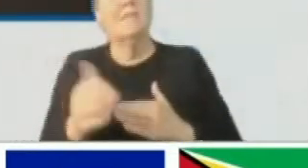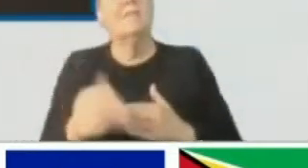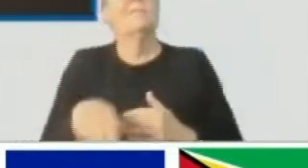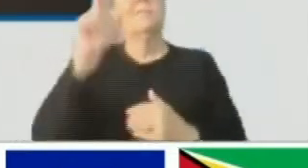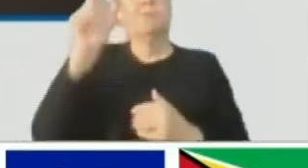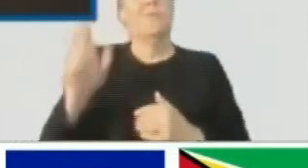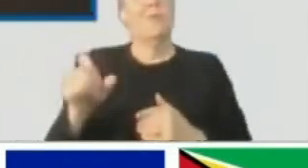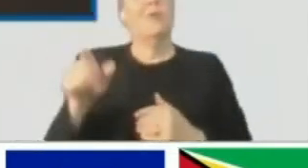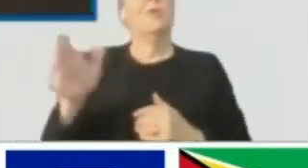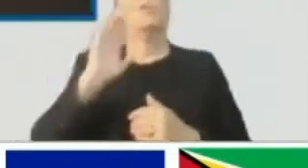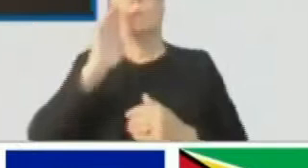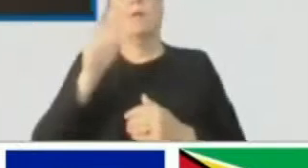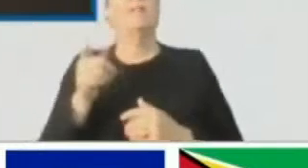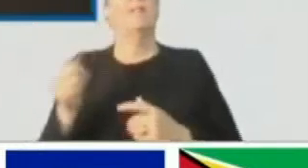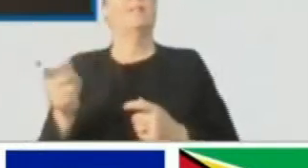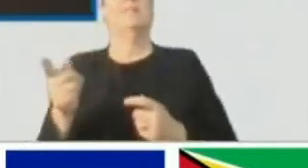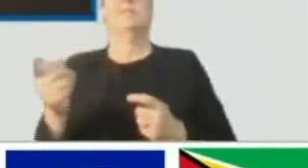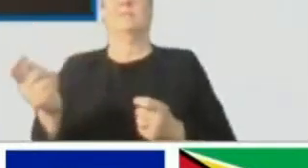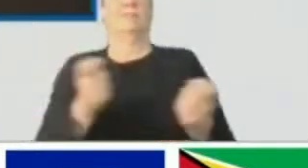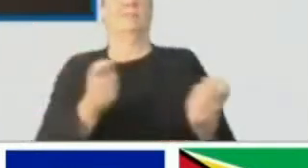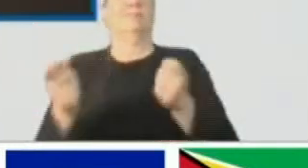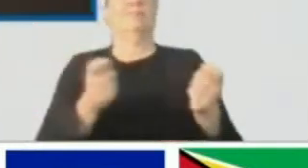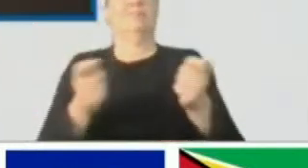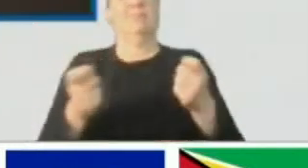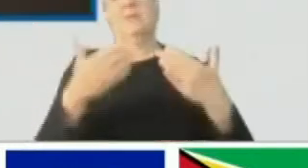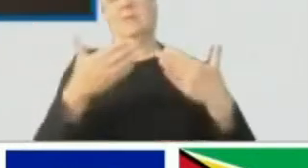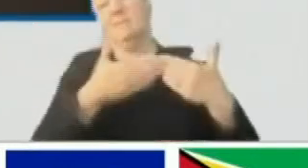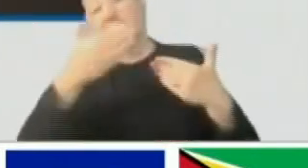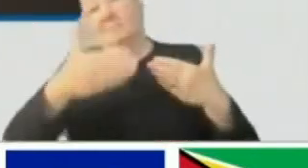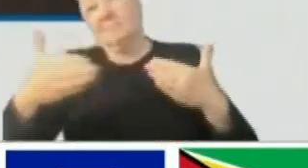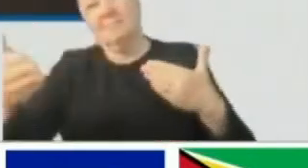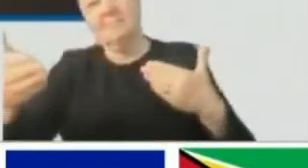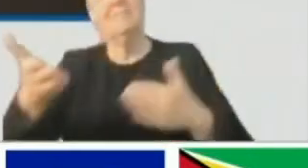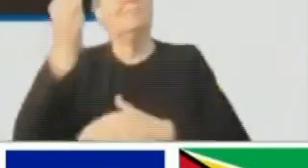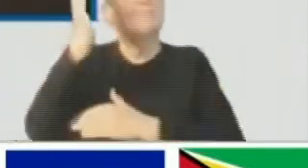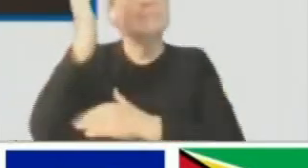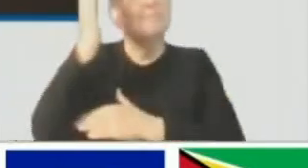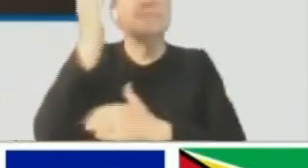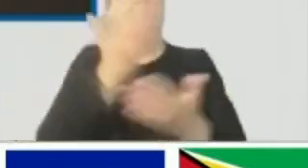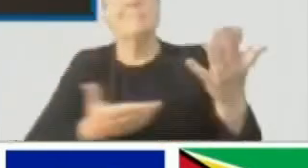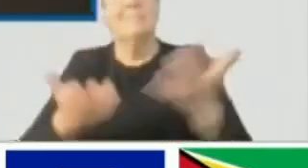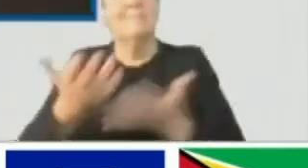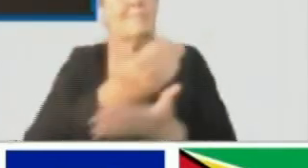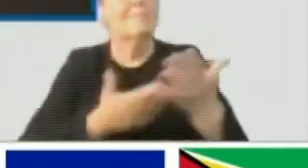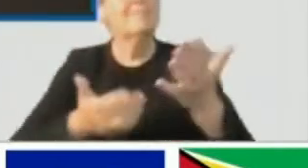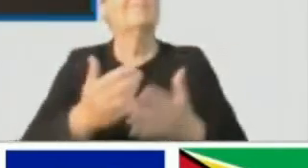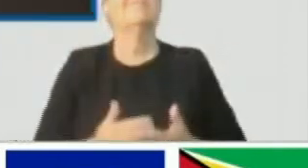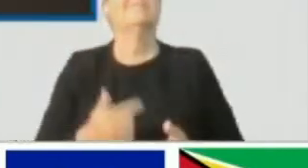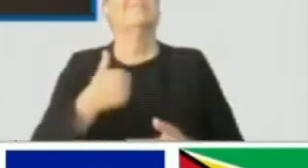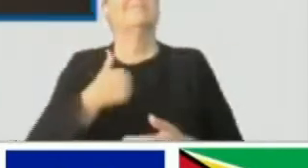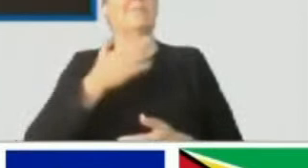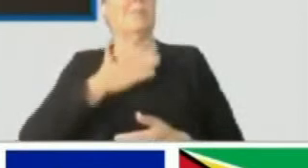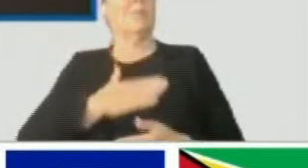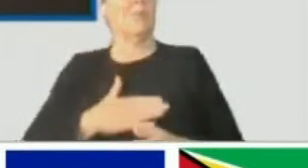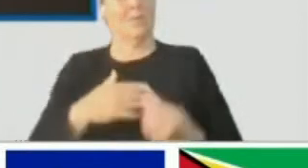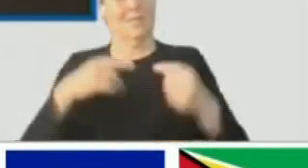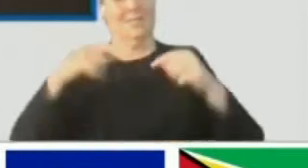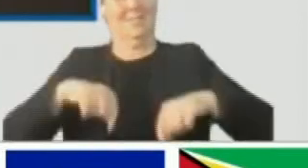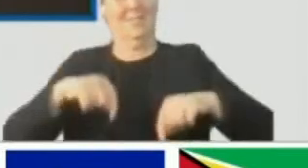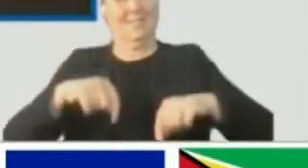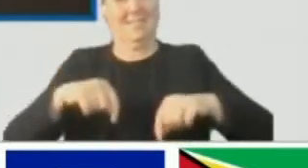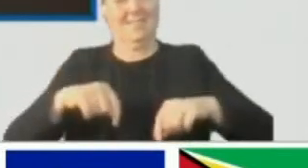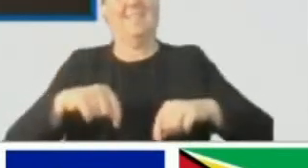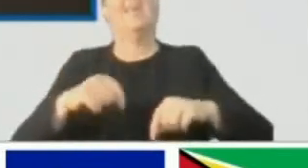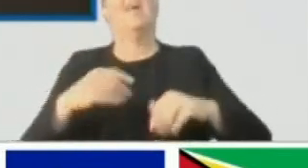today's sessions and discussions. I would just like to leave with a quotation from the Honorable Desmond